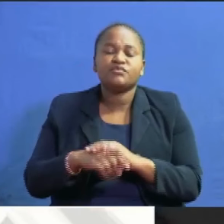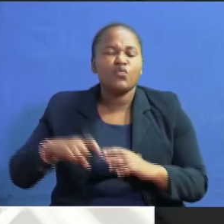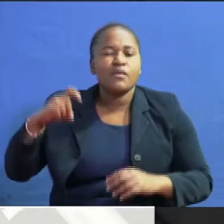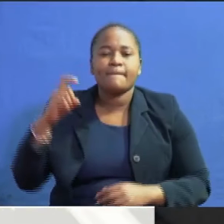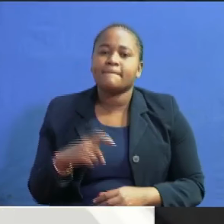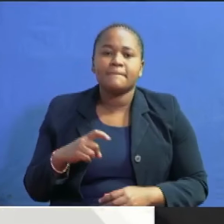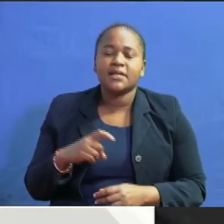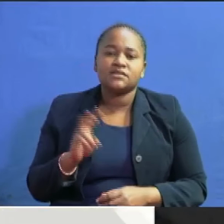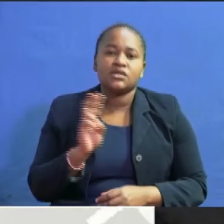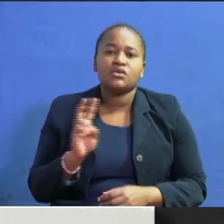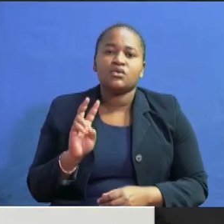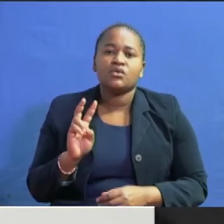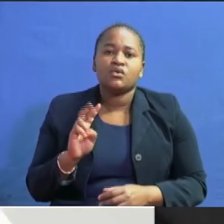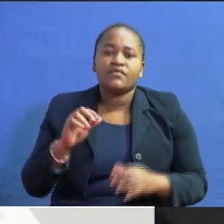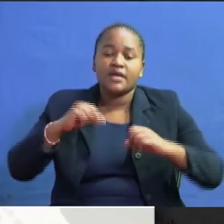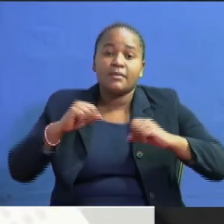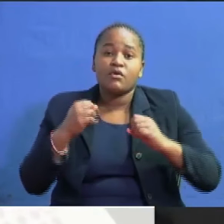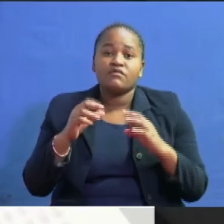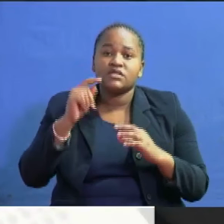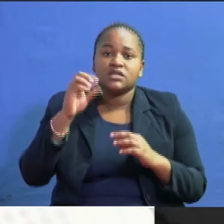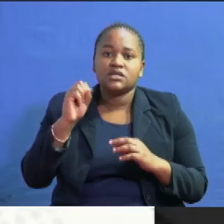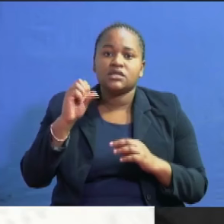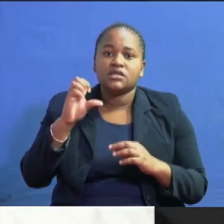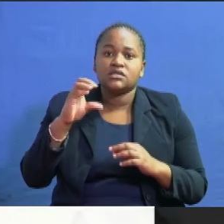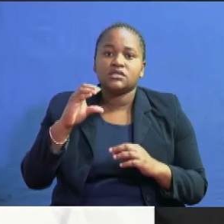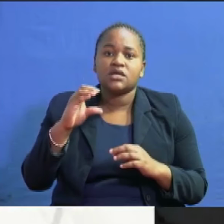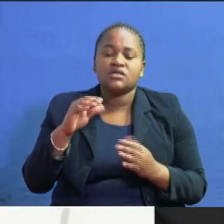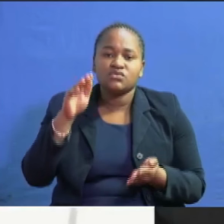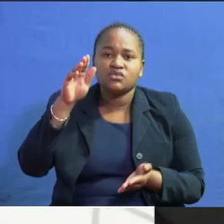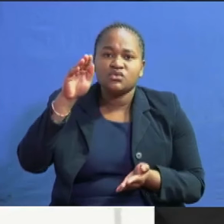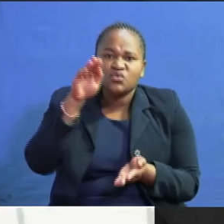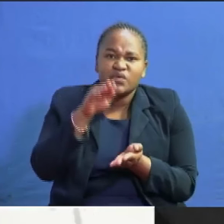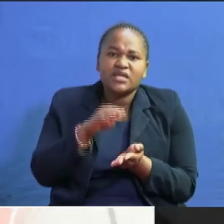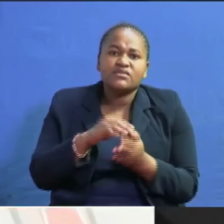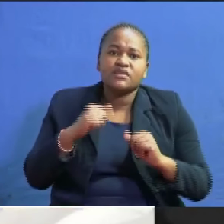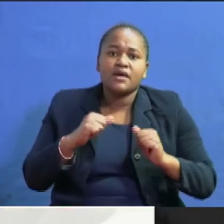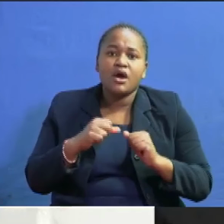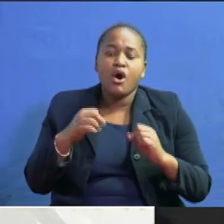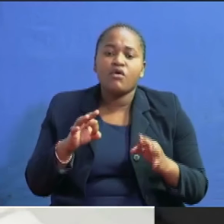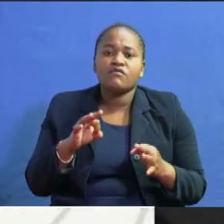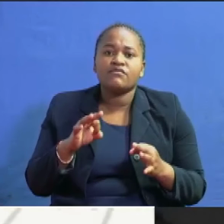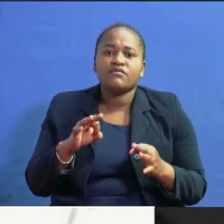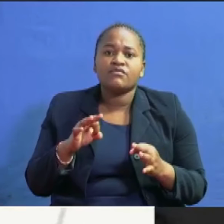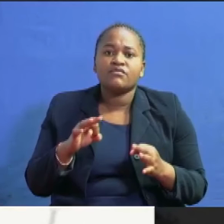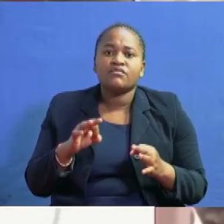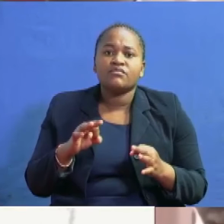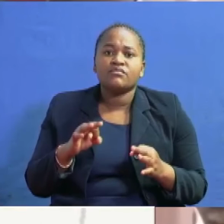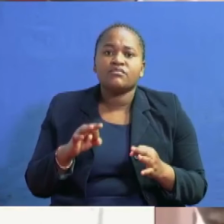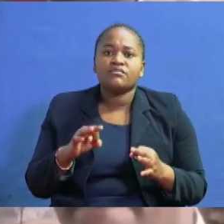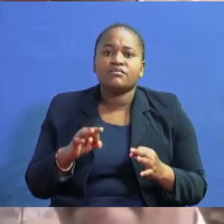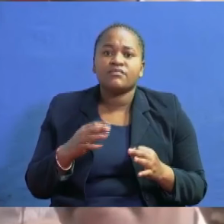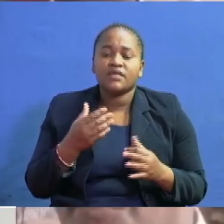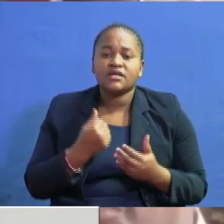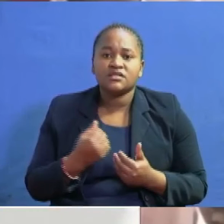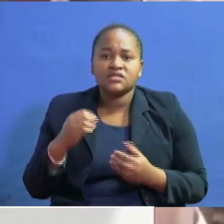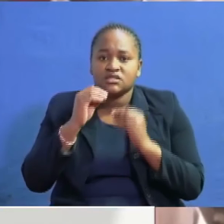Lazima tuangalie hiyo uwezo wa TSC na tupunguze uwezo yao ya kucheza na watoto yetu. Dakika